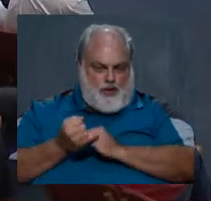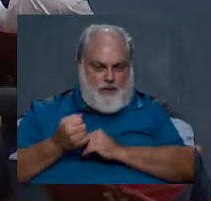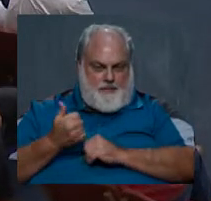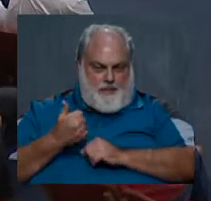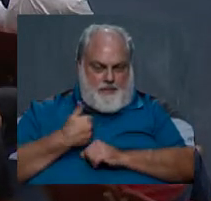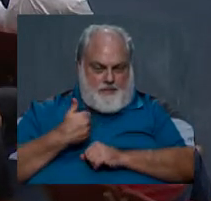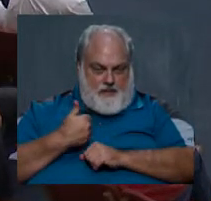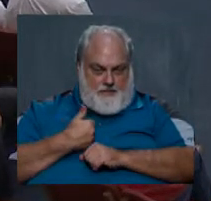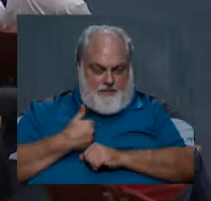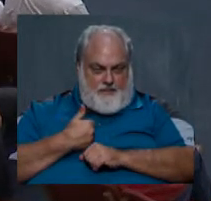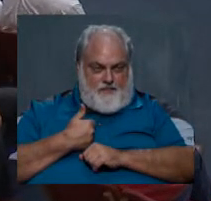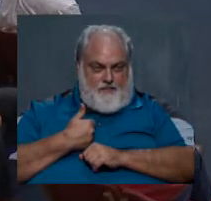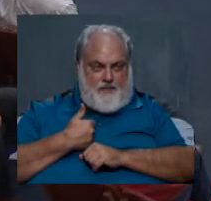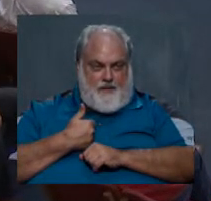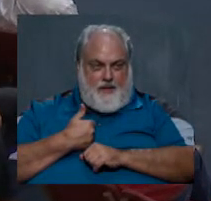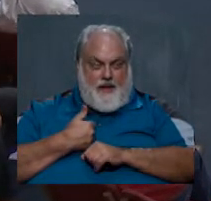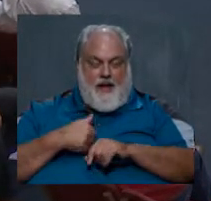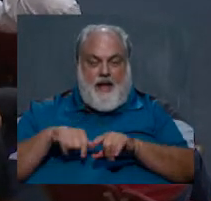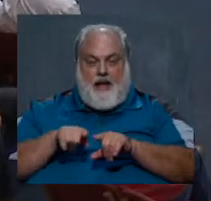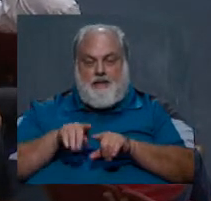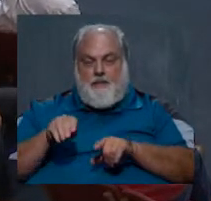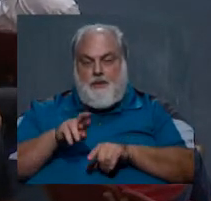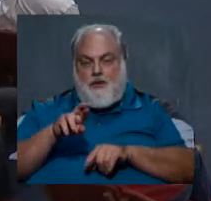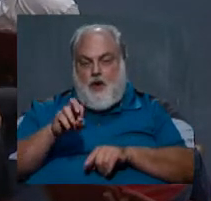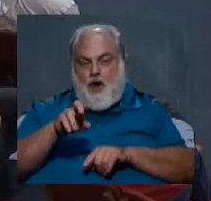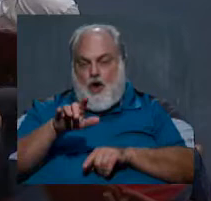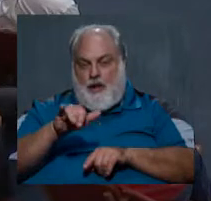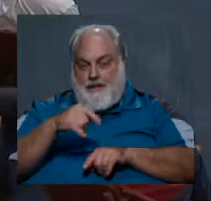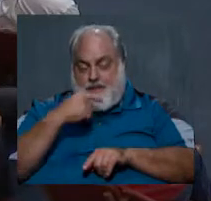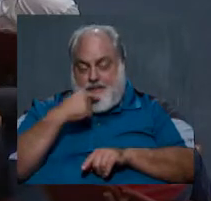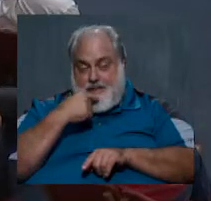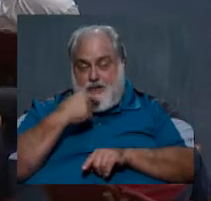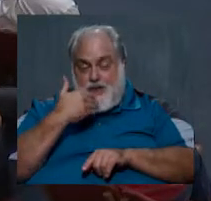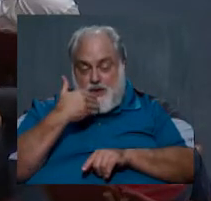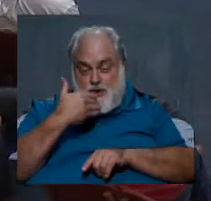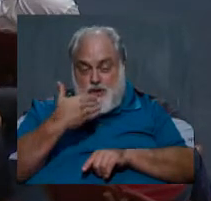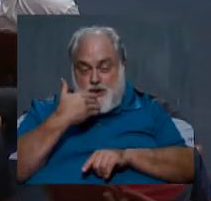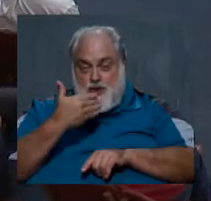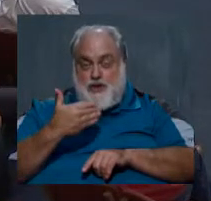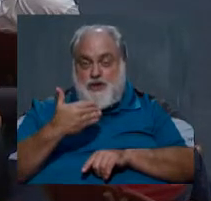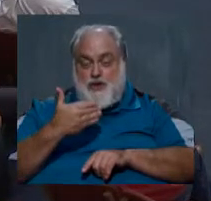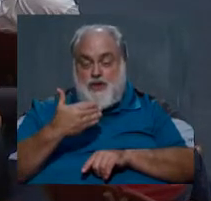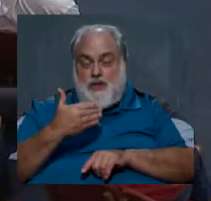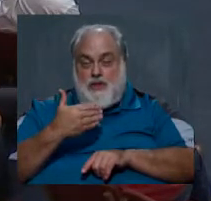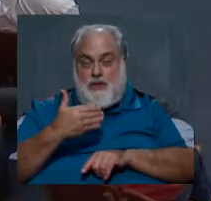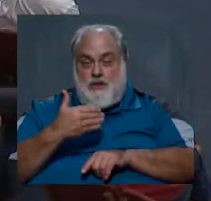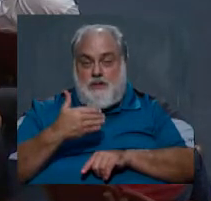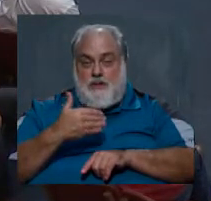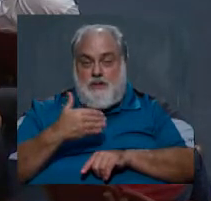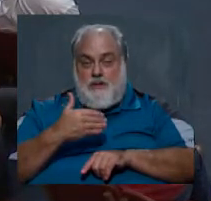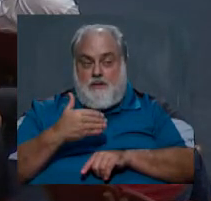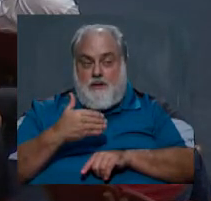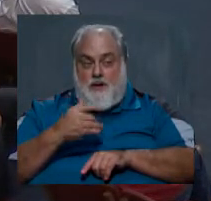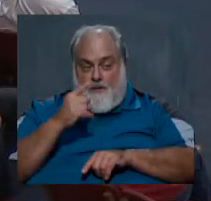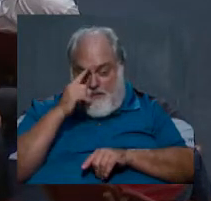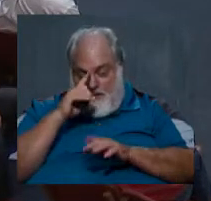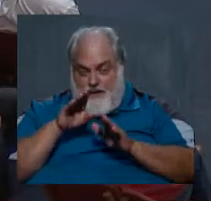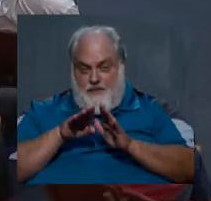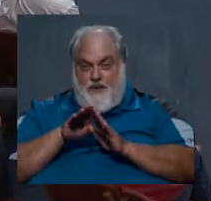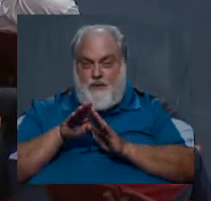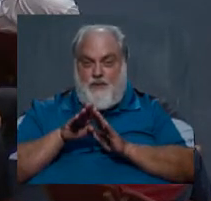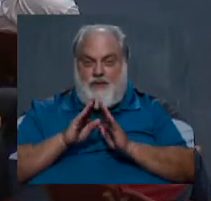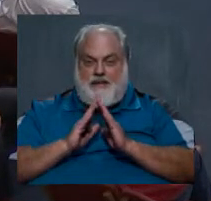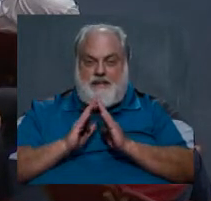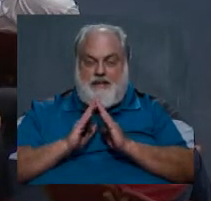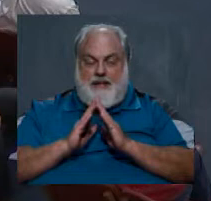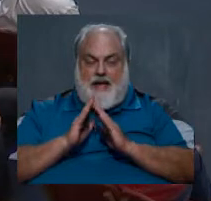as Mr. Elliott pointed out, I think it is good growth that for development of the city, that